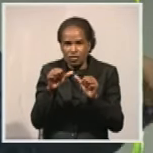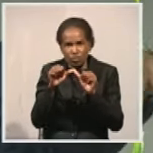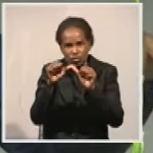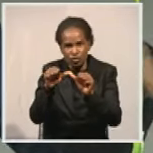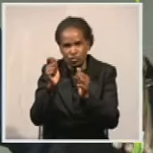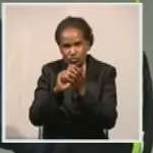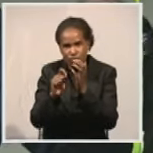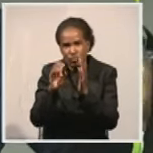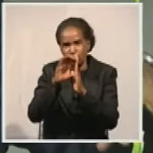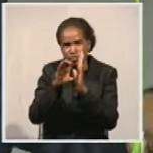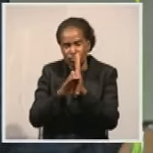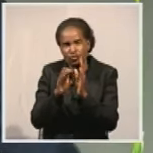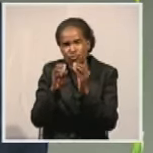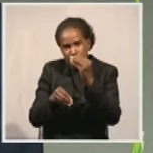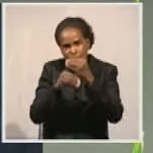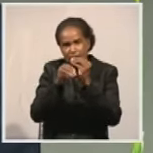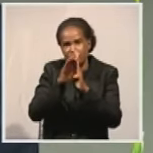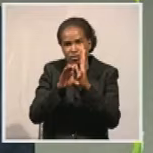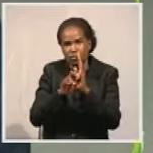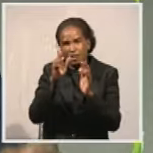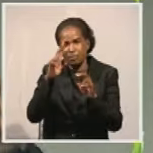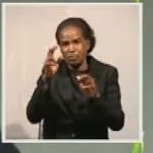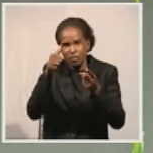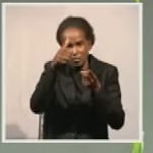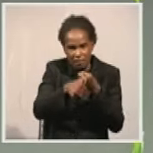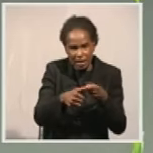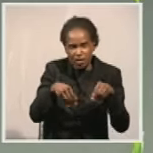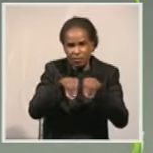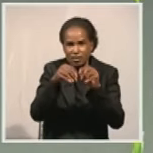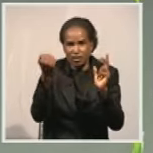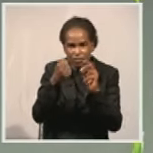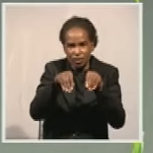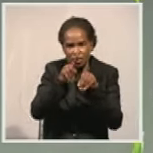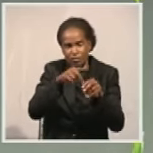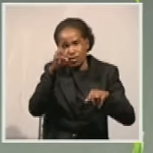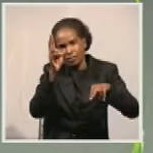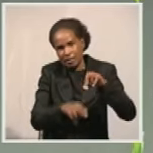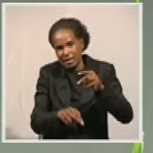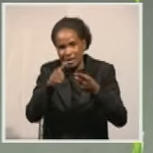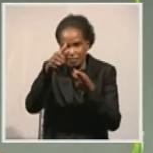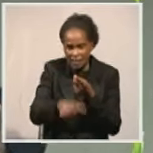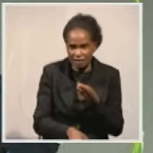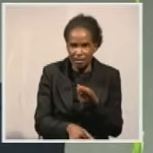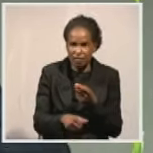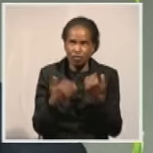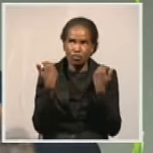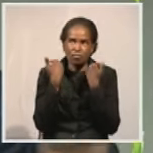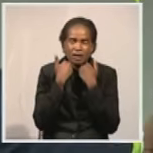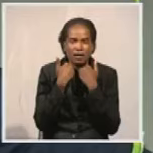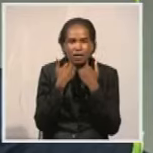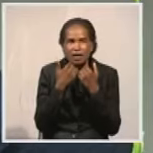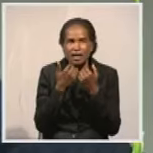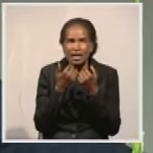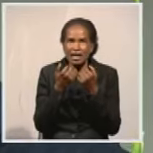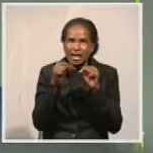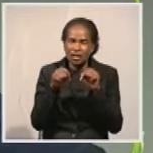in the Constitution to be part of the Constitution? The overwhelming view of the time was that we have to do away